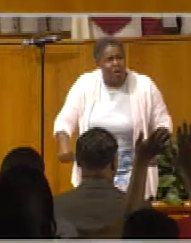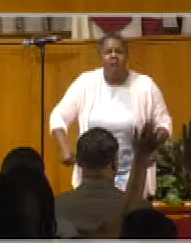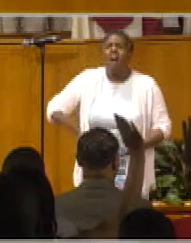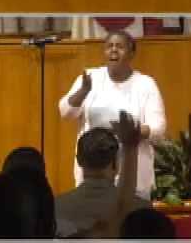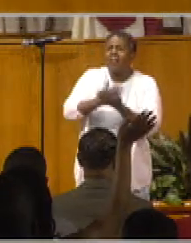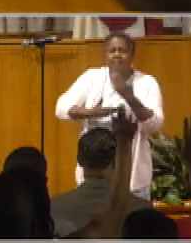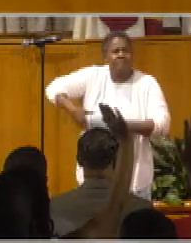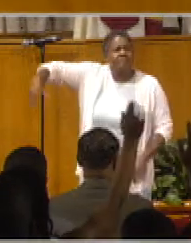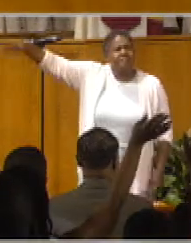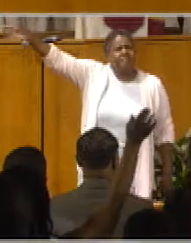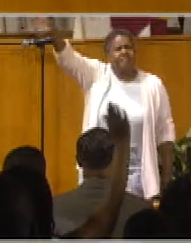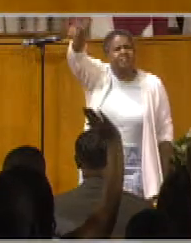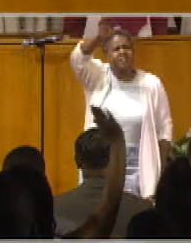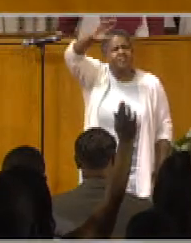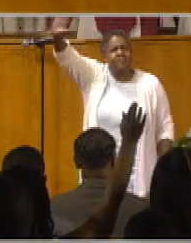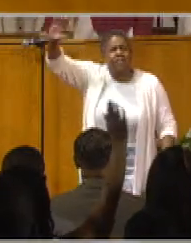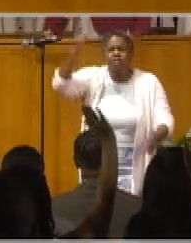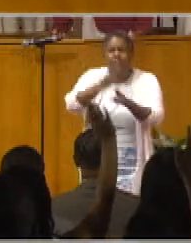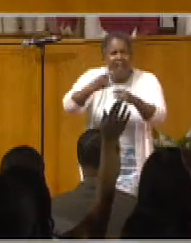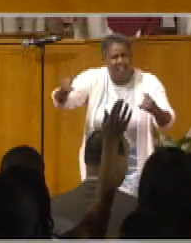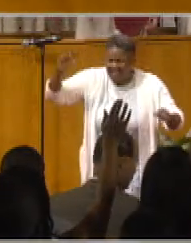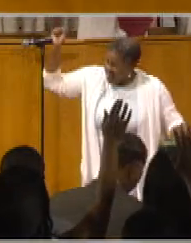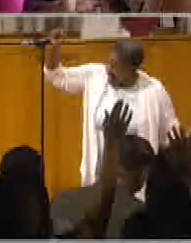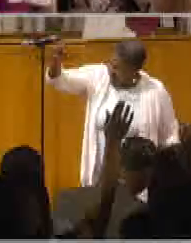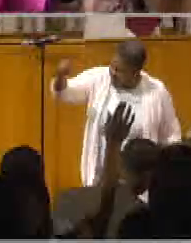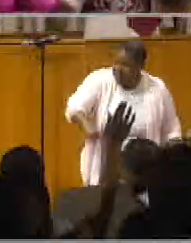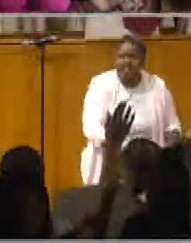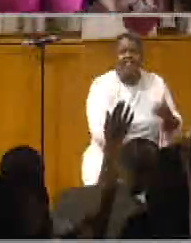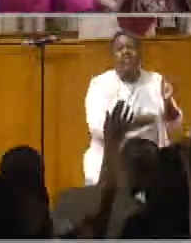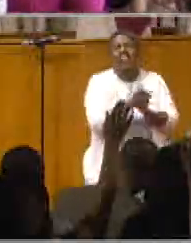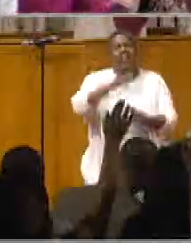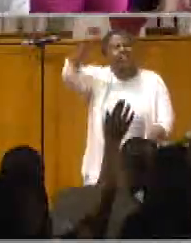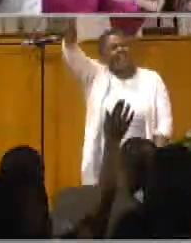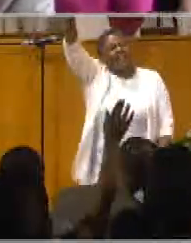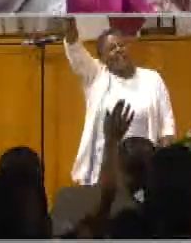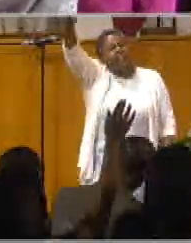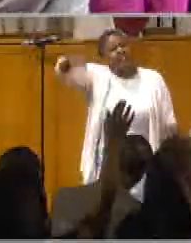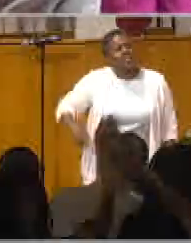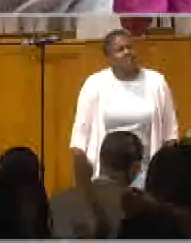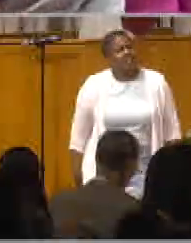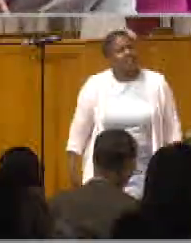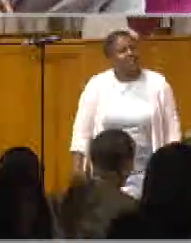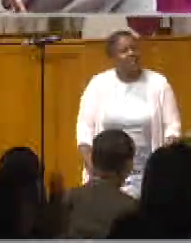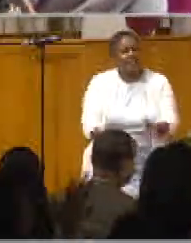hand right here. Hey, hey.